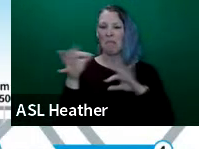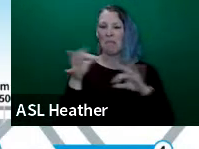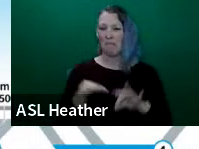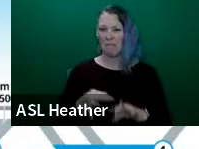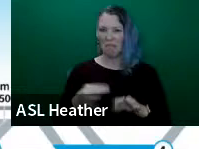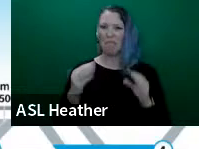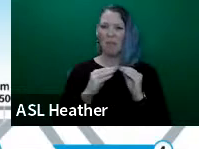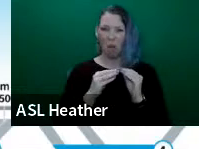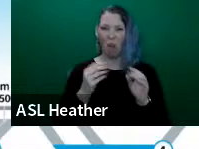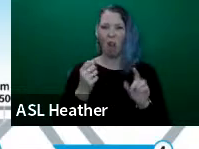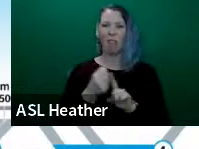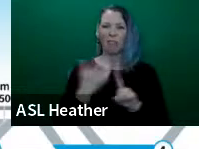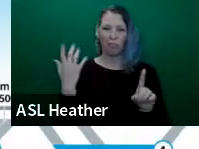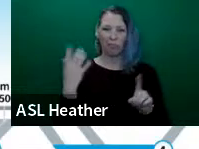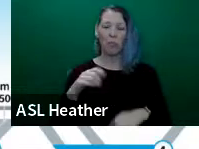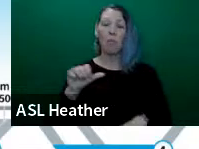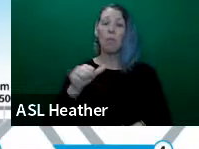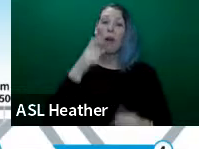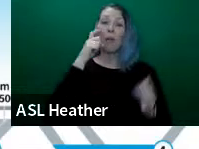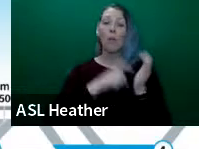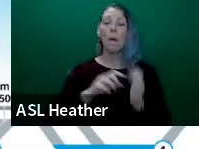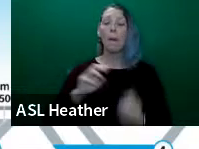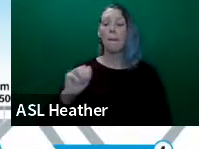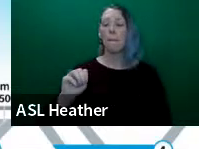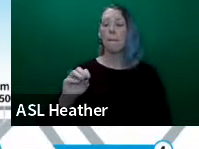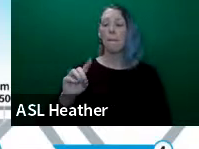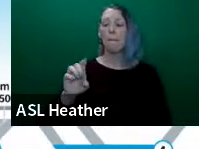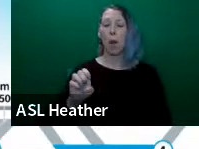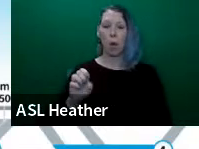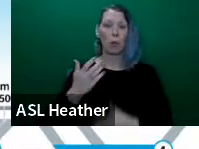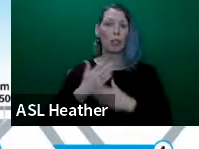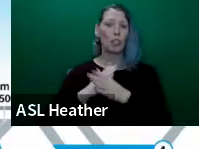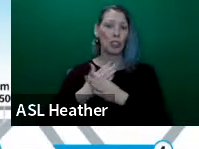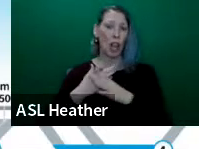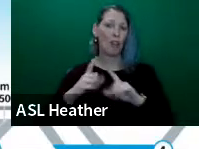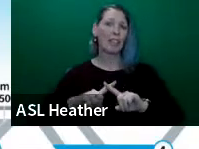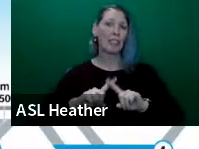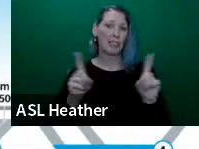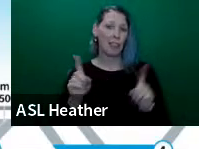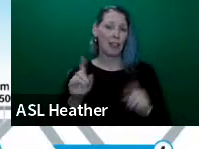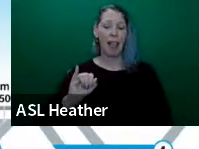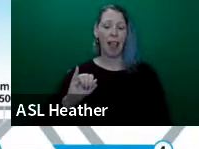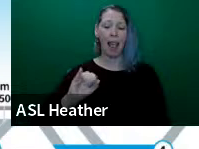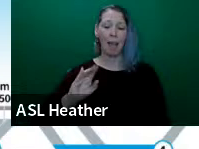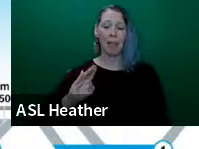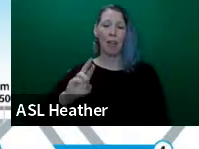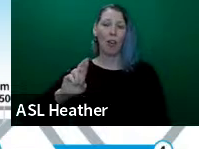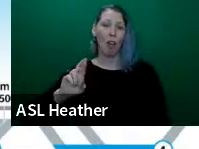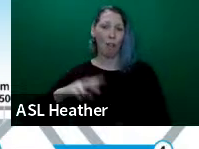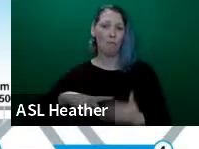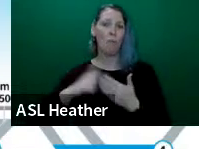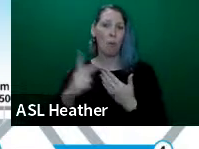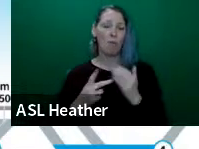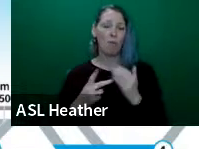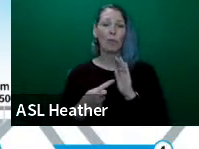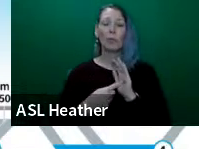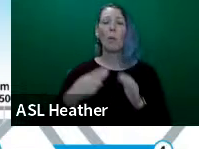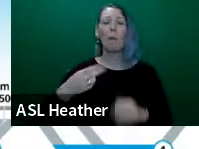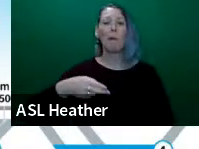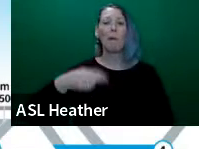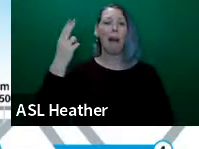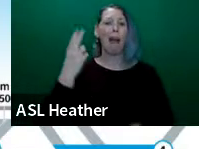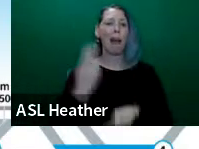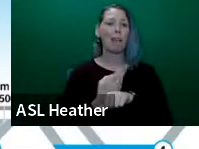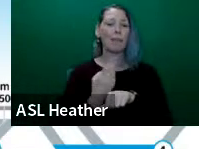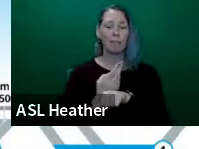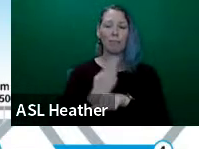summary conclusions. Other thing to note is the mode share. You kind of see some of the mode share differences with the IBR program. So that this includes the high capacity transit,